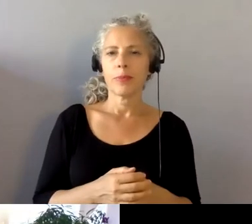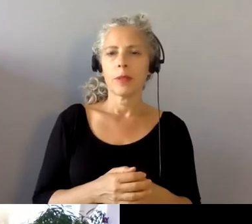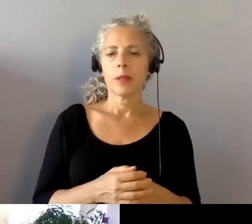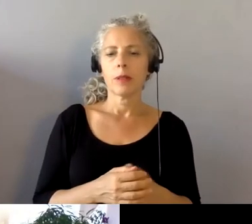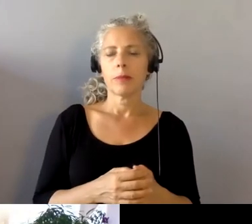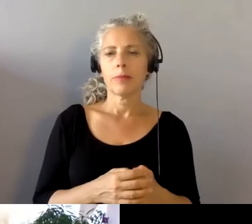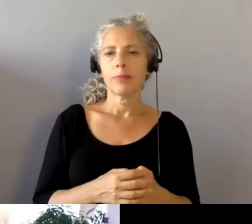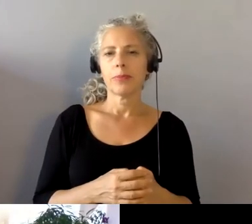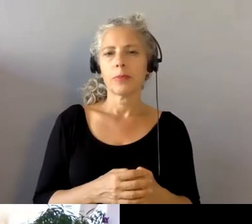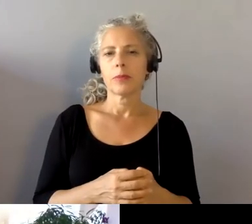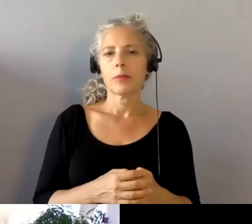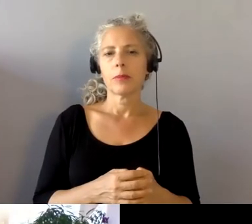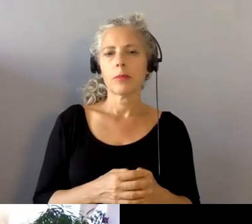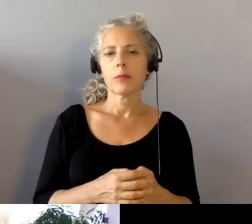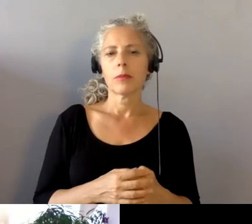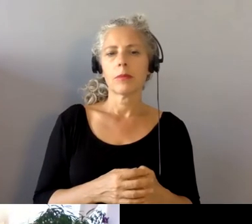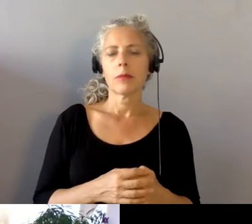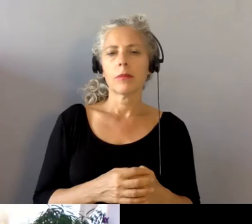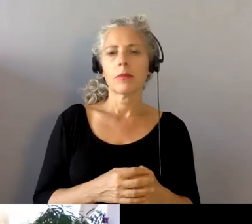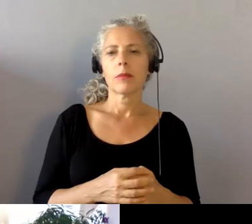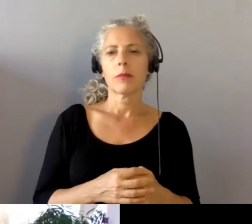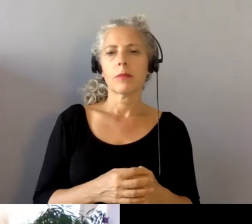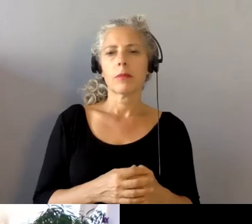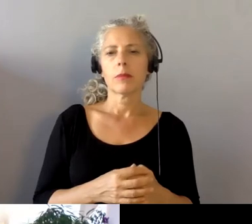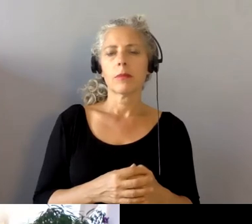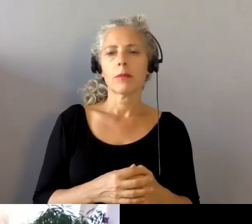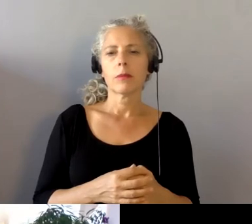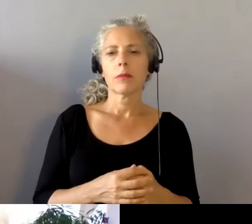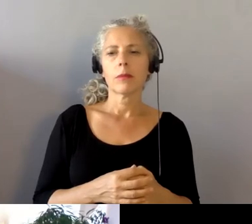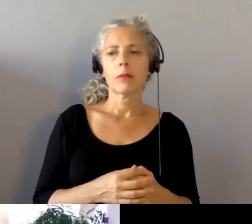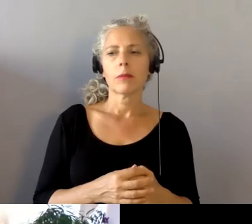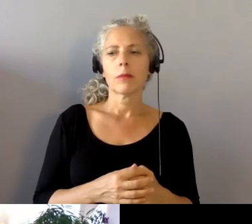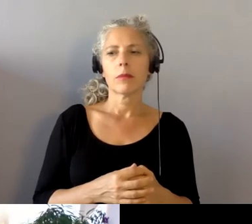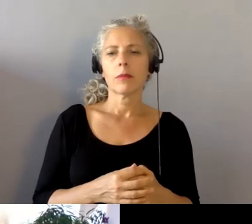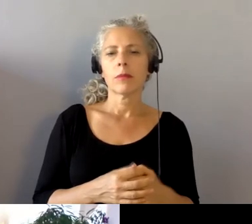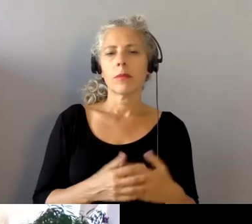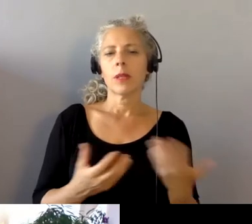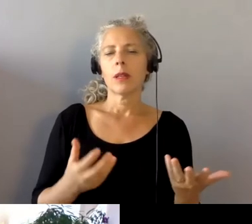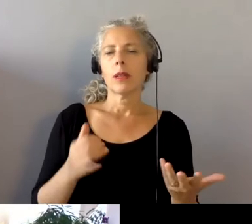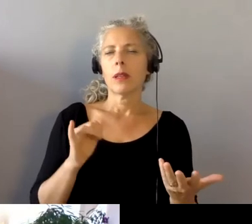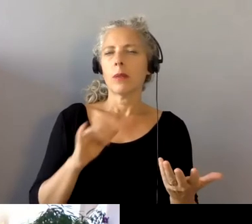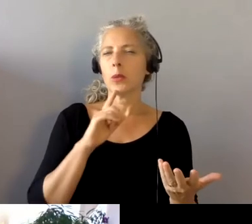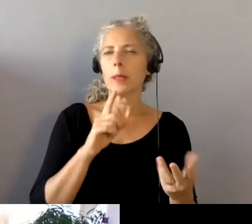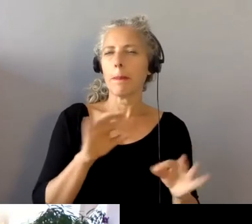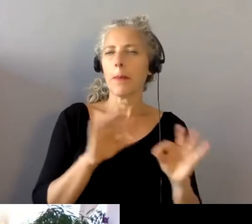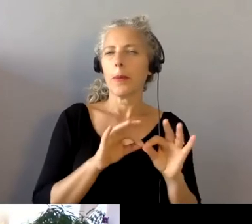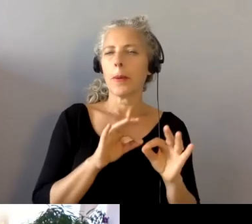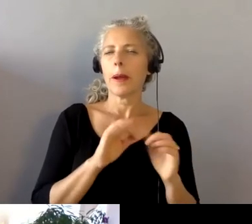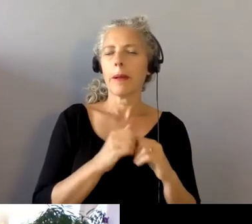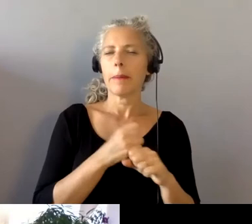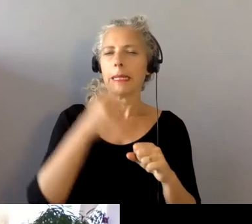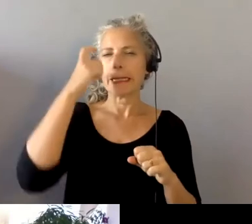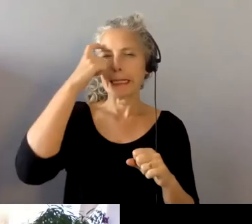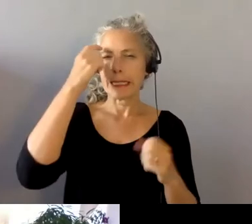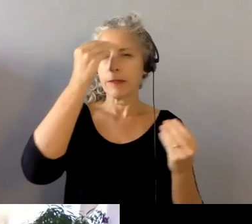you know, I guess those were really important ways to think around making sense of space, but and making sense of